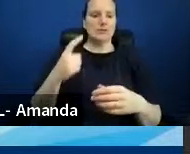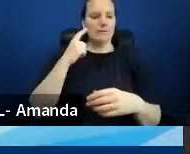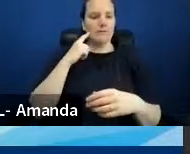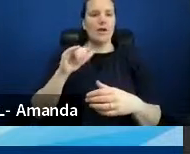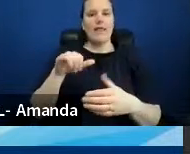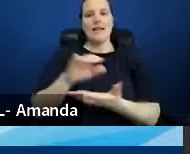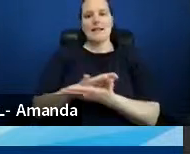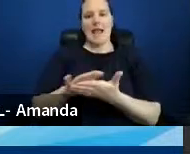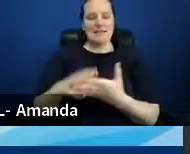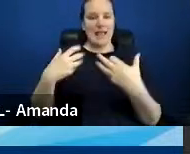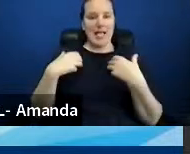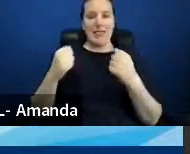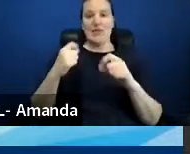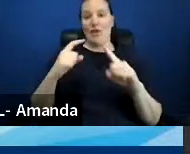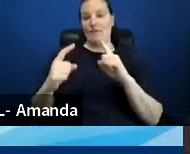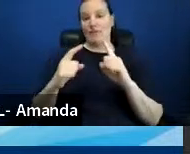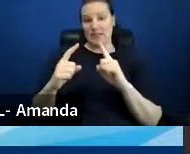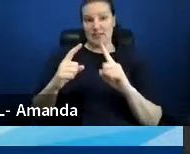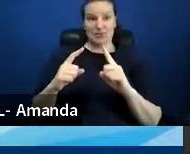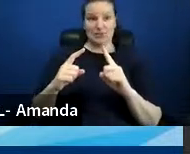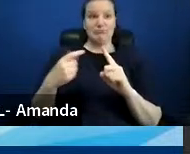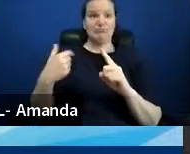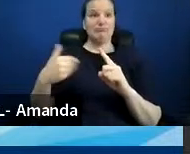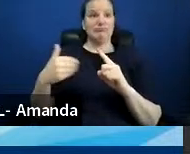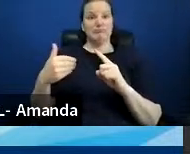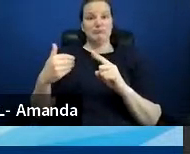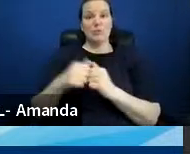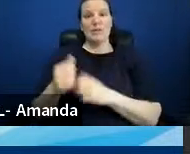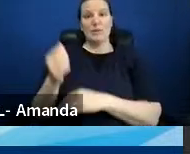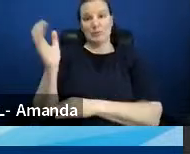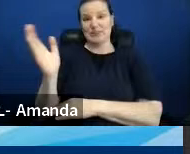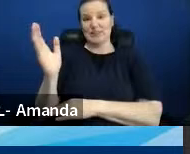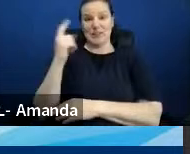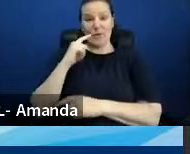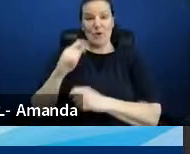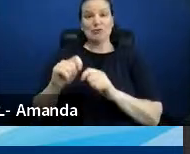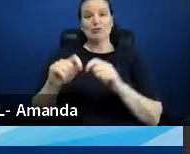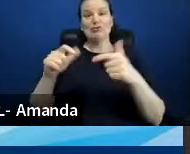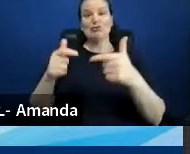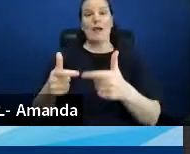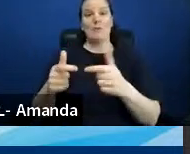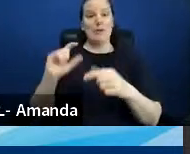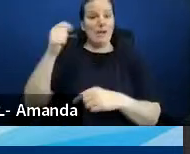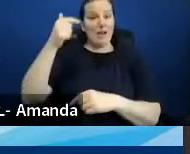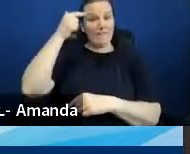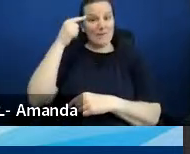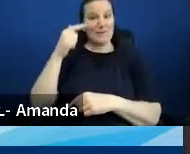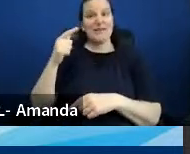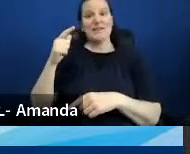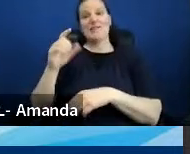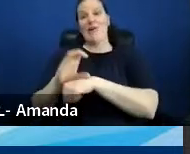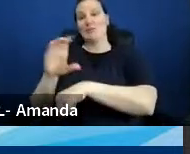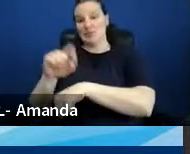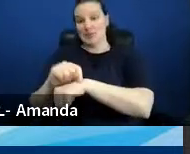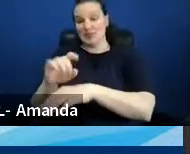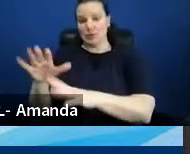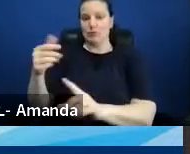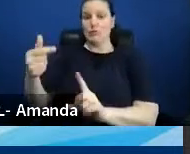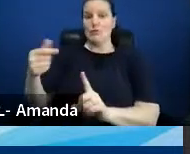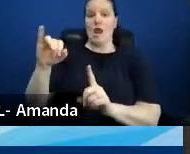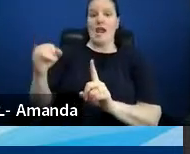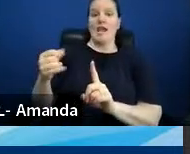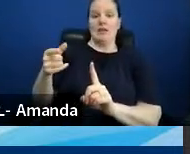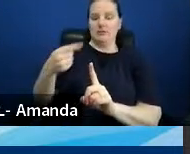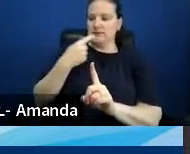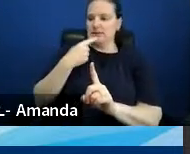healthy conversation and on the presentation for the tribal government consultation. And as Greg pointed out, having